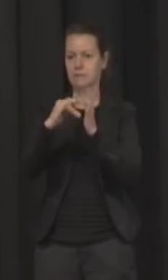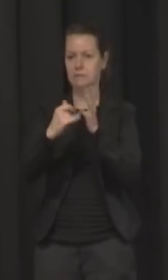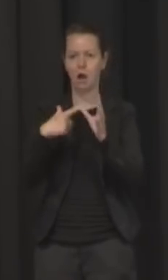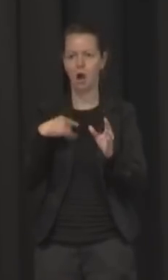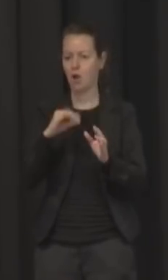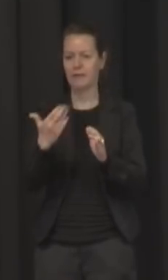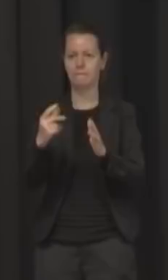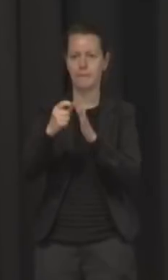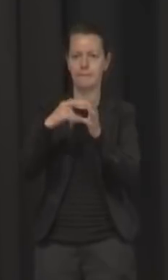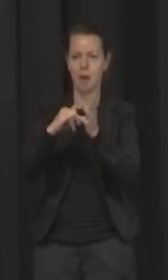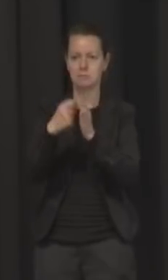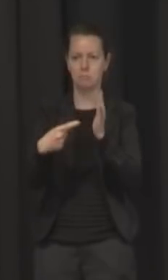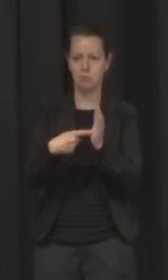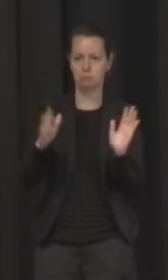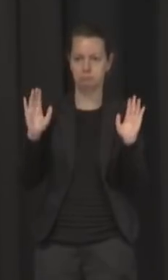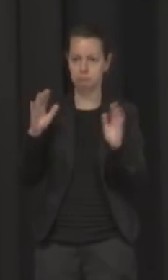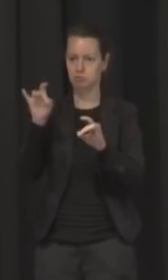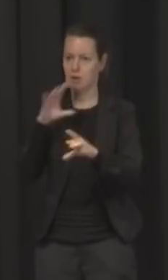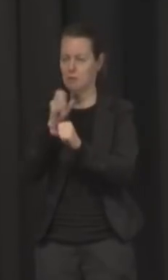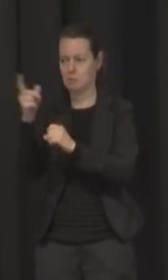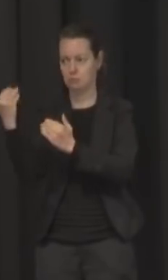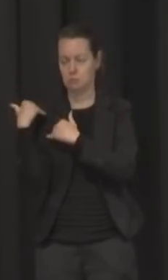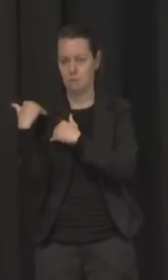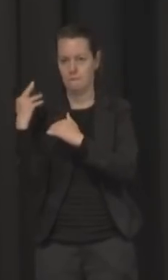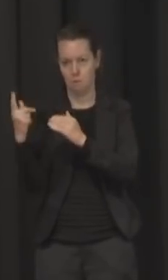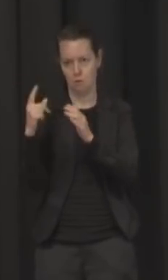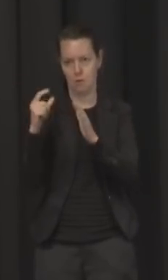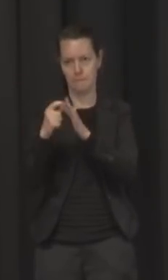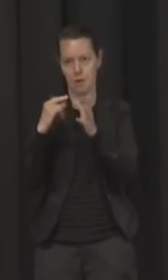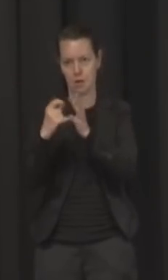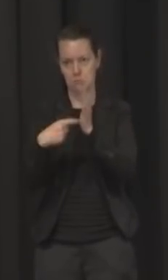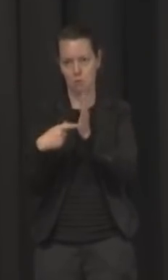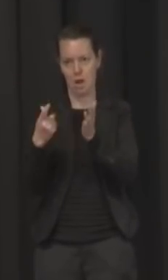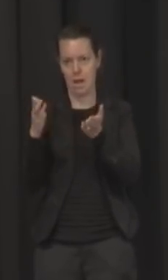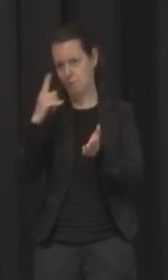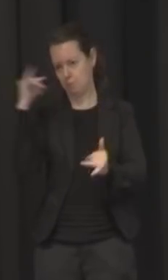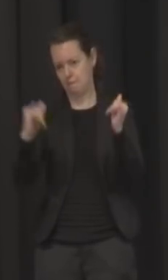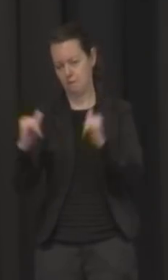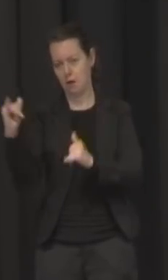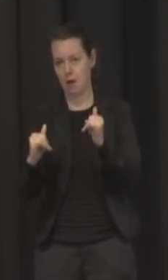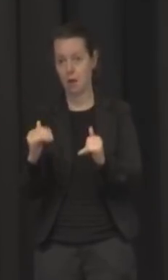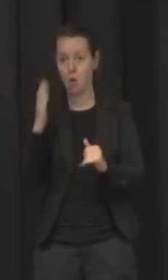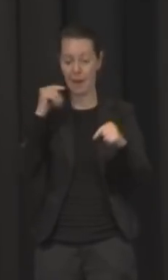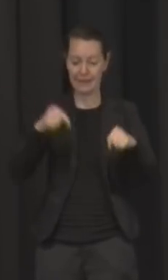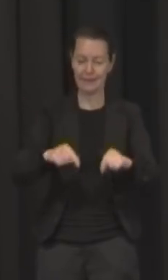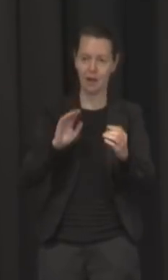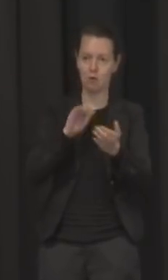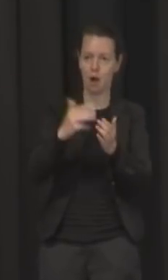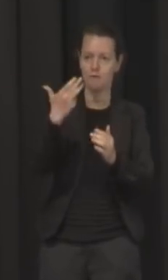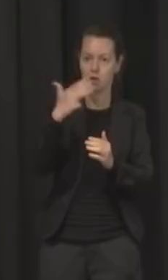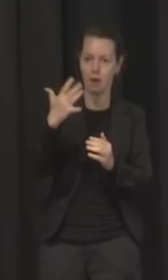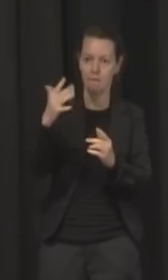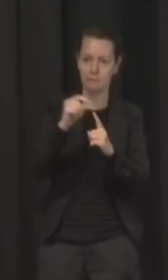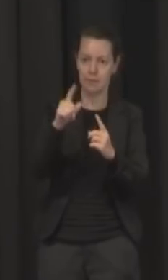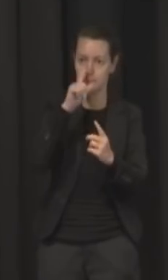is as light touch as possible. And when you get to 90 plus vaccination rates, we always have more